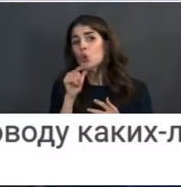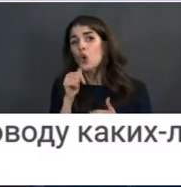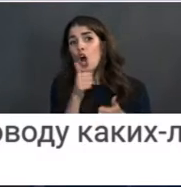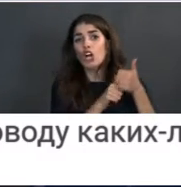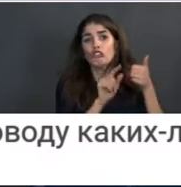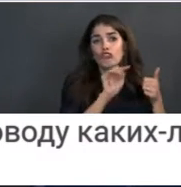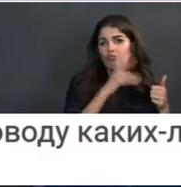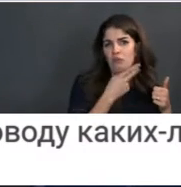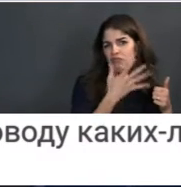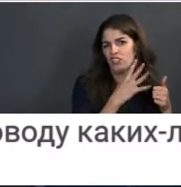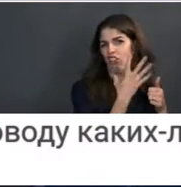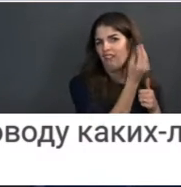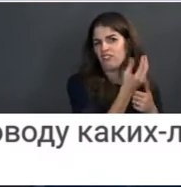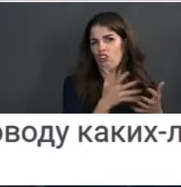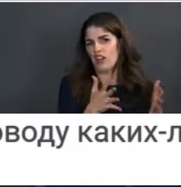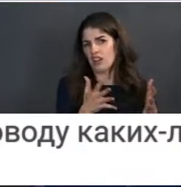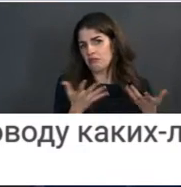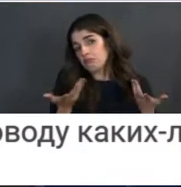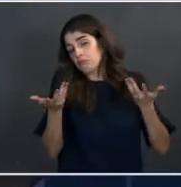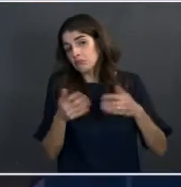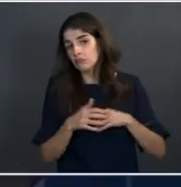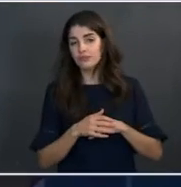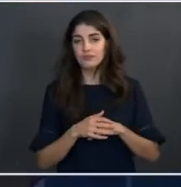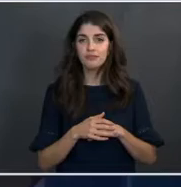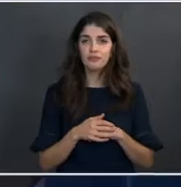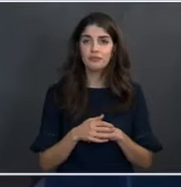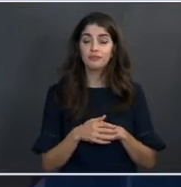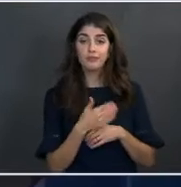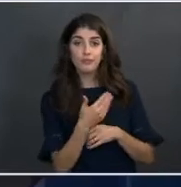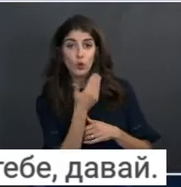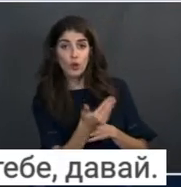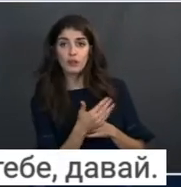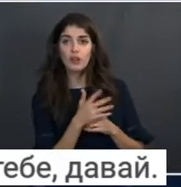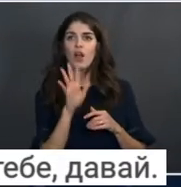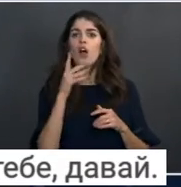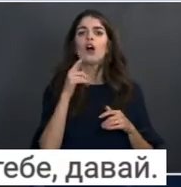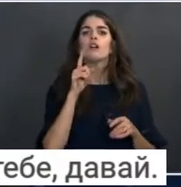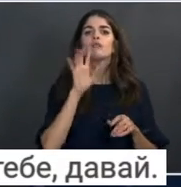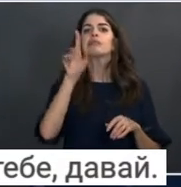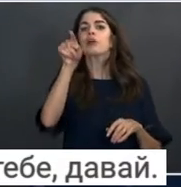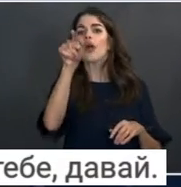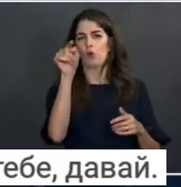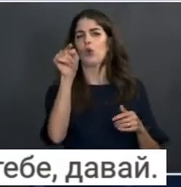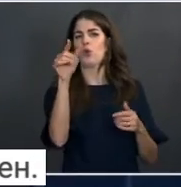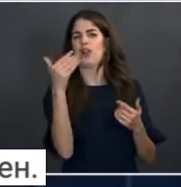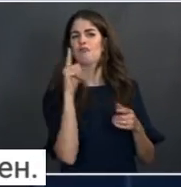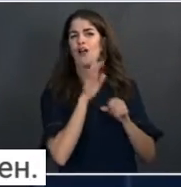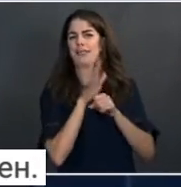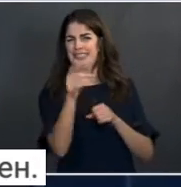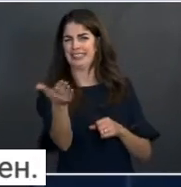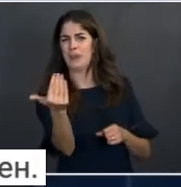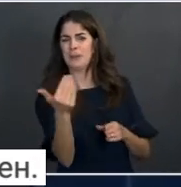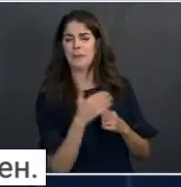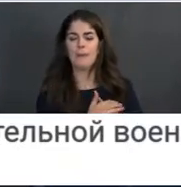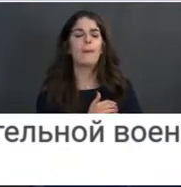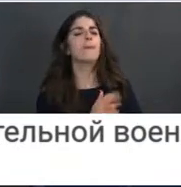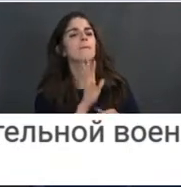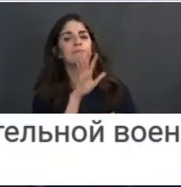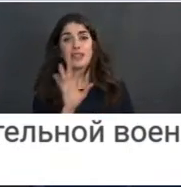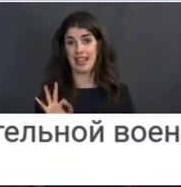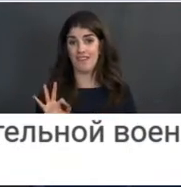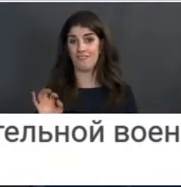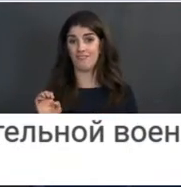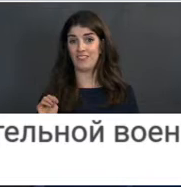don't have anything new on any decisions there. Go ahead. Oh wait, I promised you. Go ahead. Thanks, Jen. FEMA